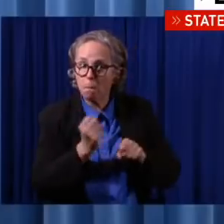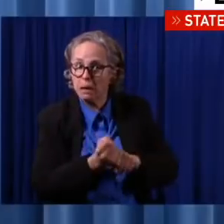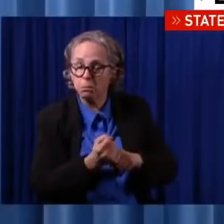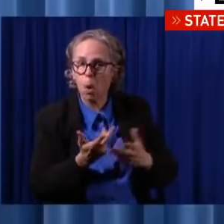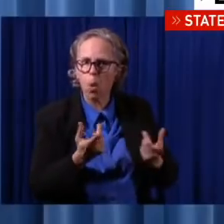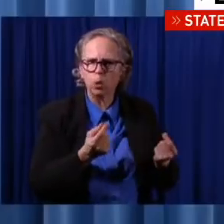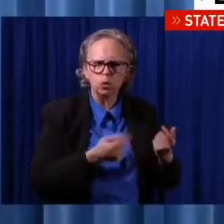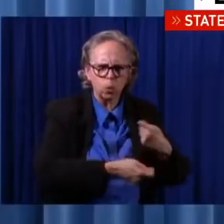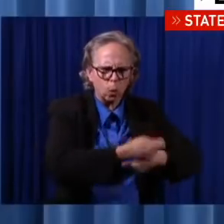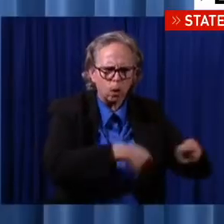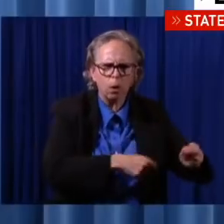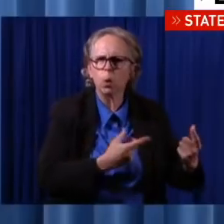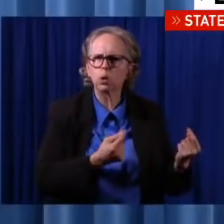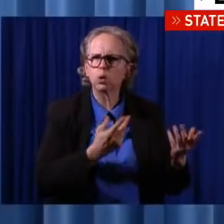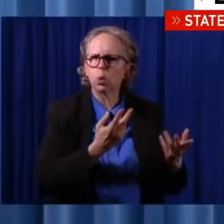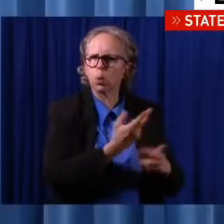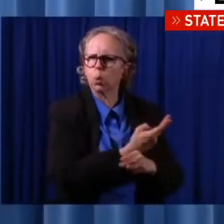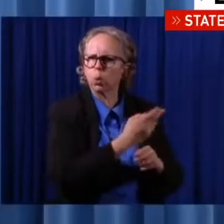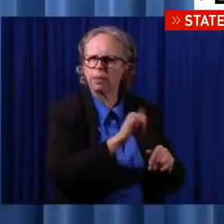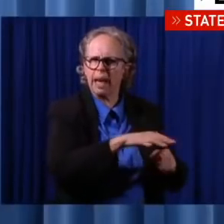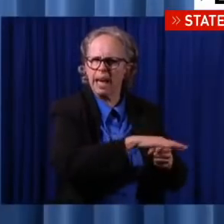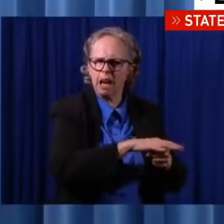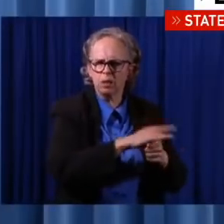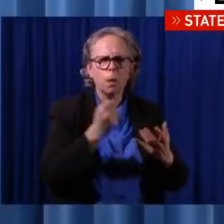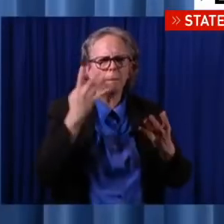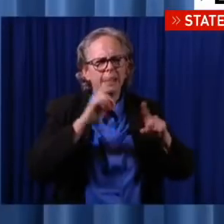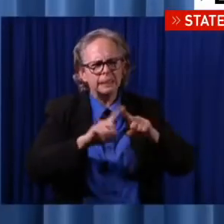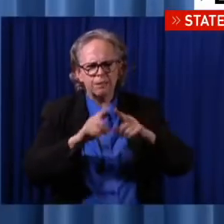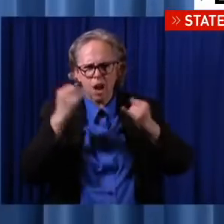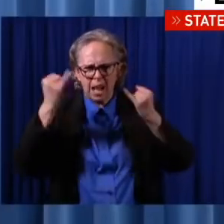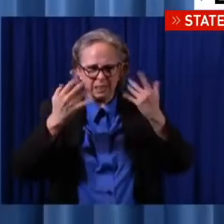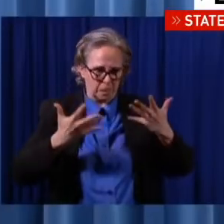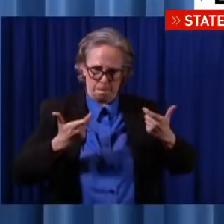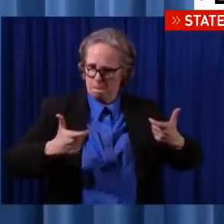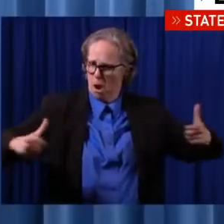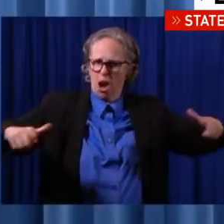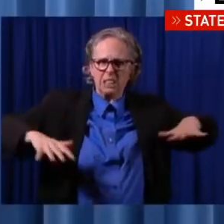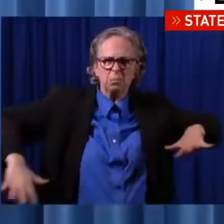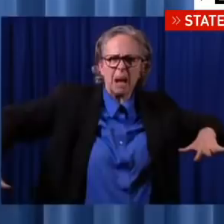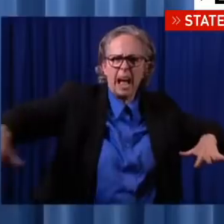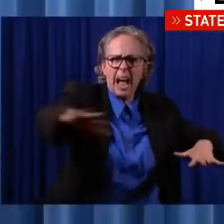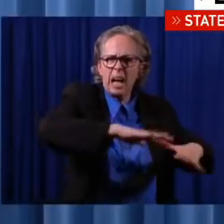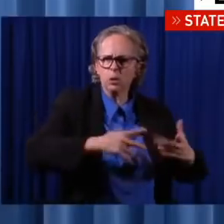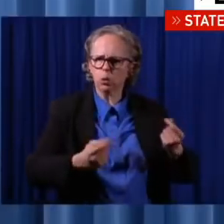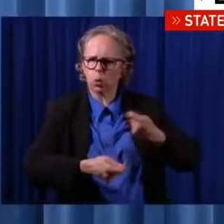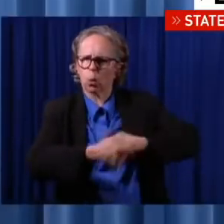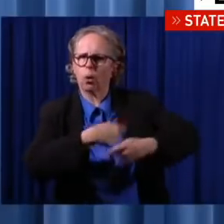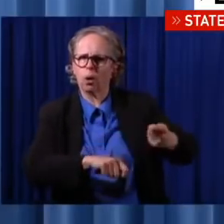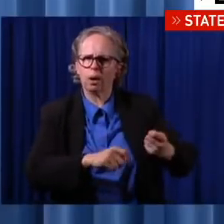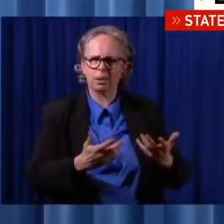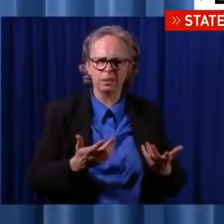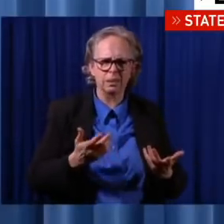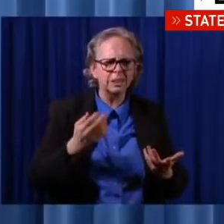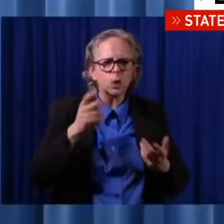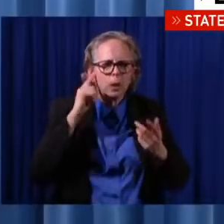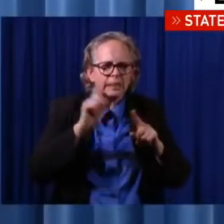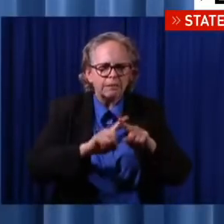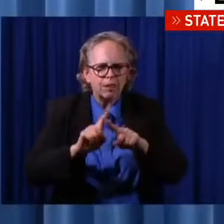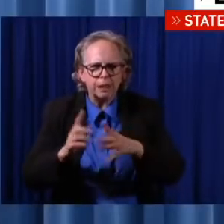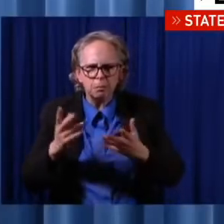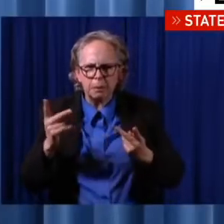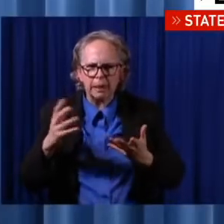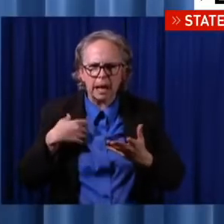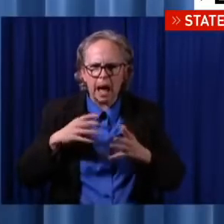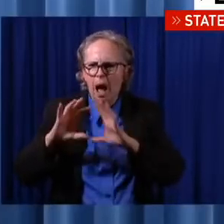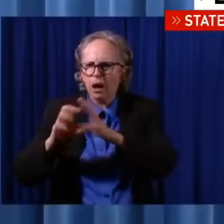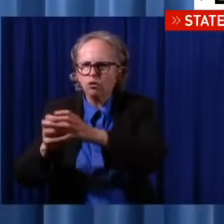there are certainly possibilities. You have a lot of space, and, doing things where people could be spread out. It is